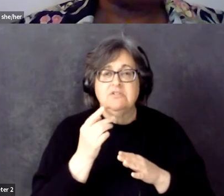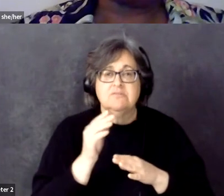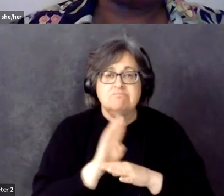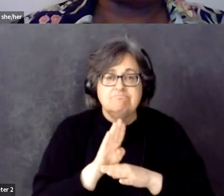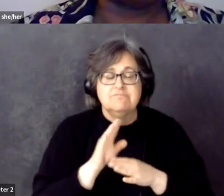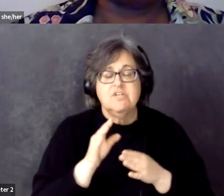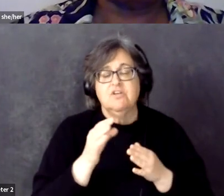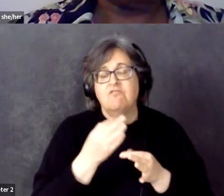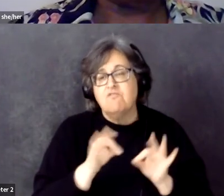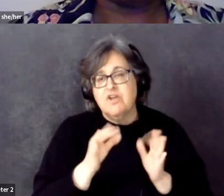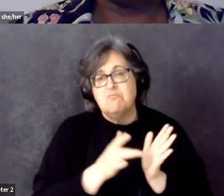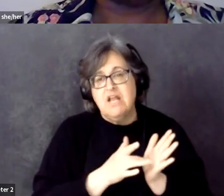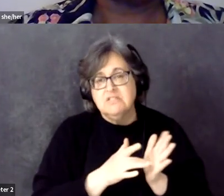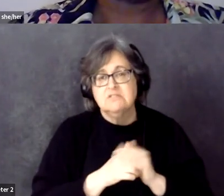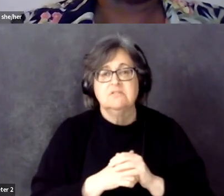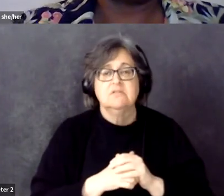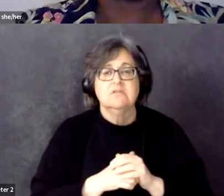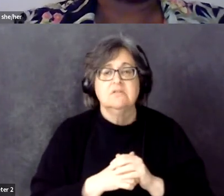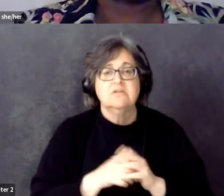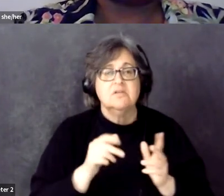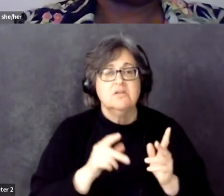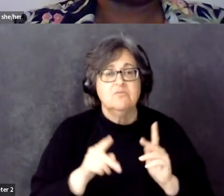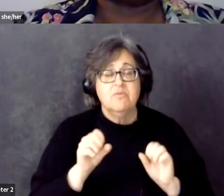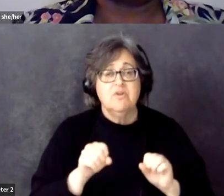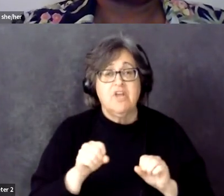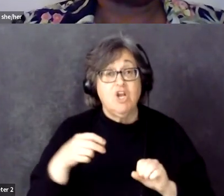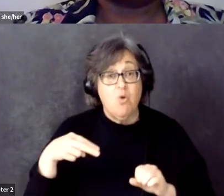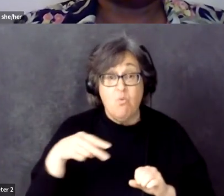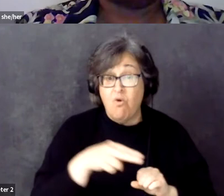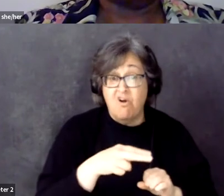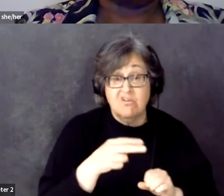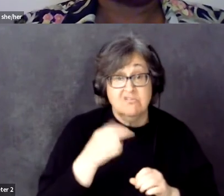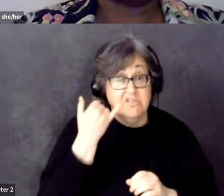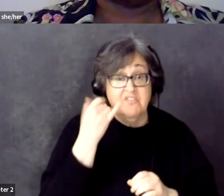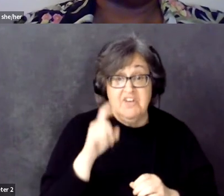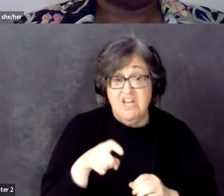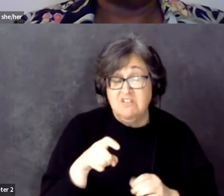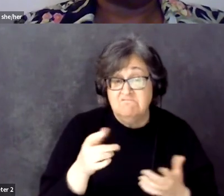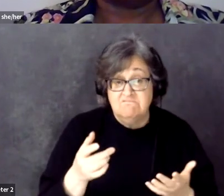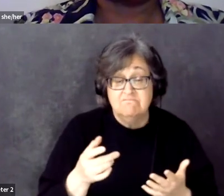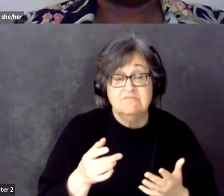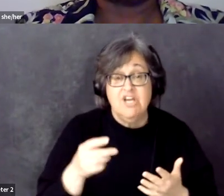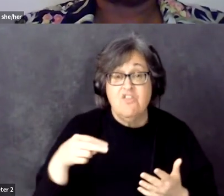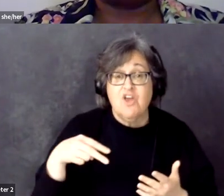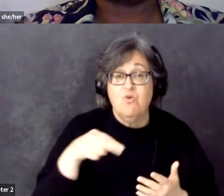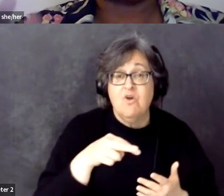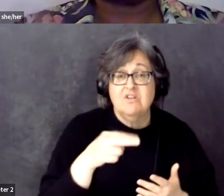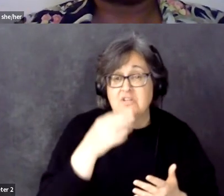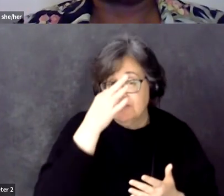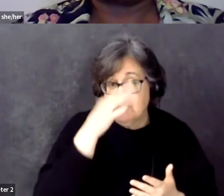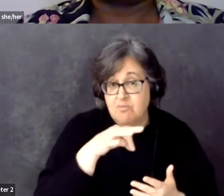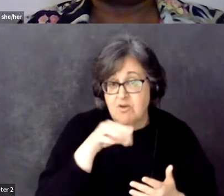that people can also walk themselves if necessary to someplace, then